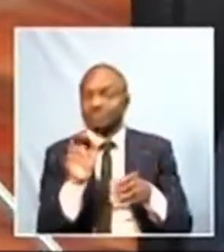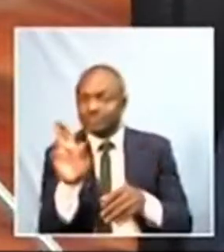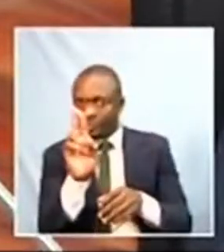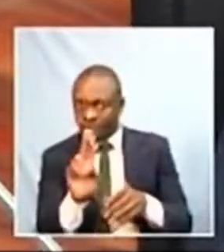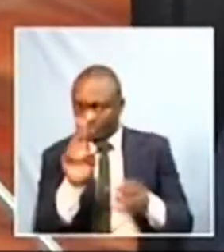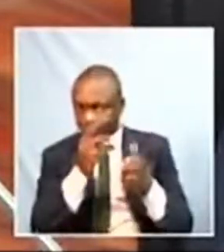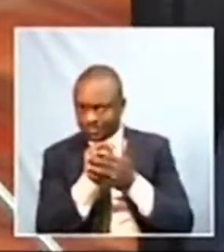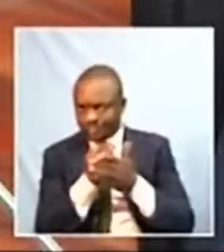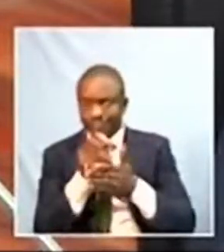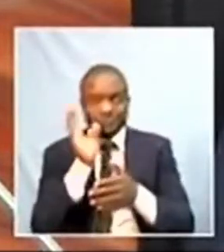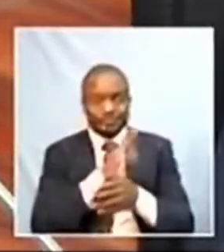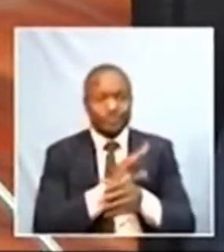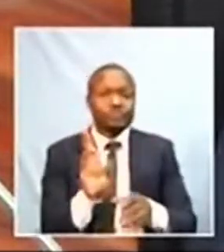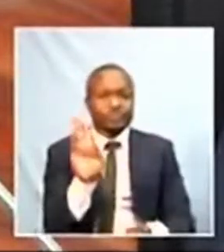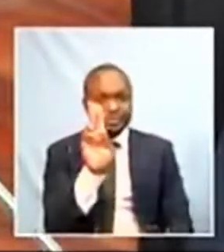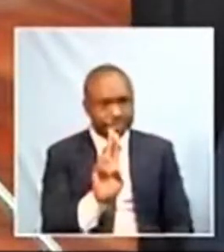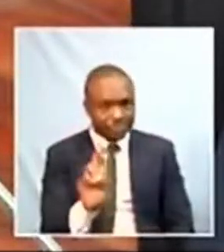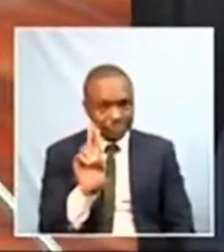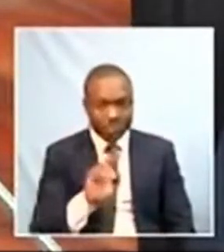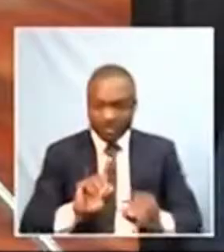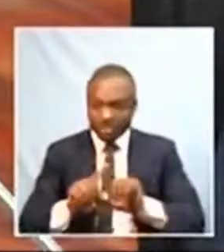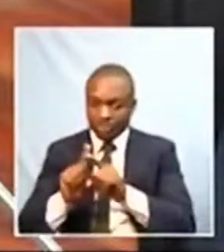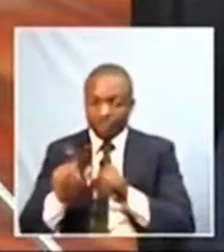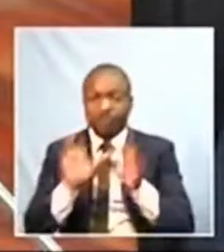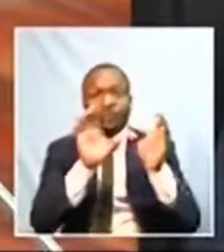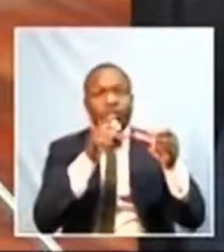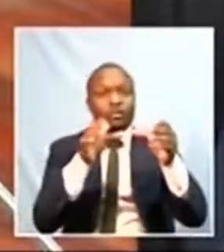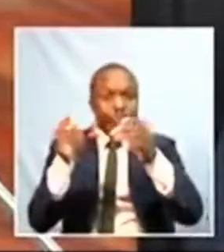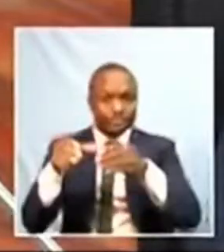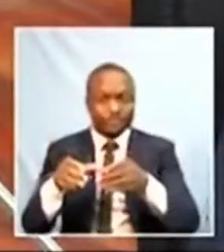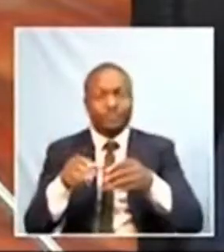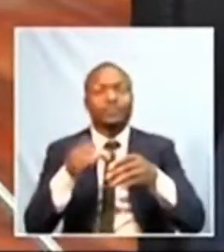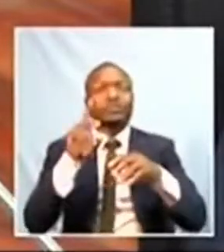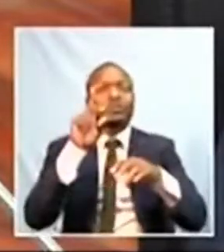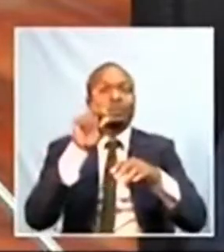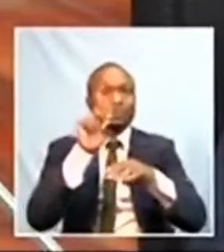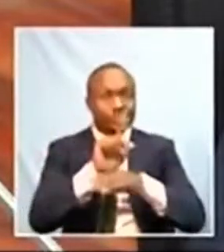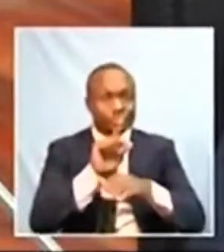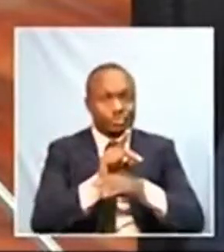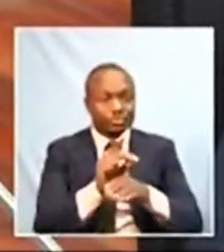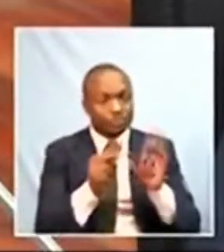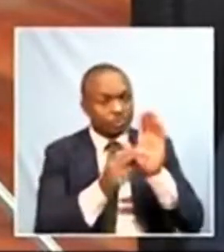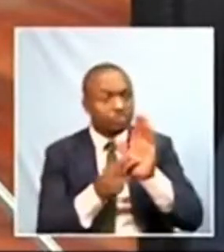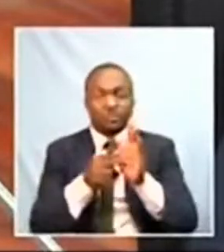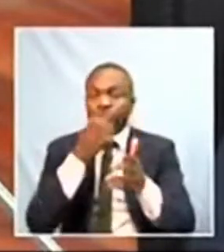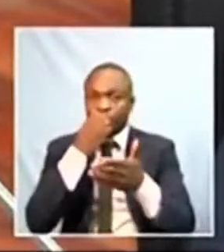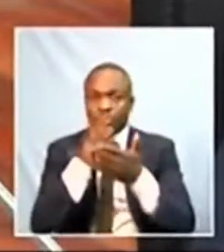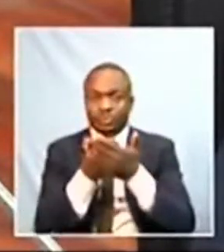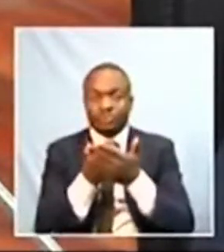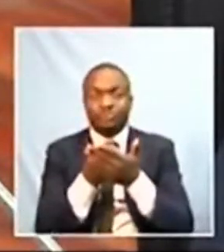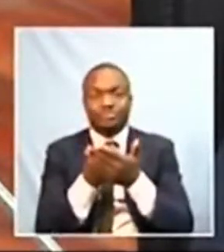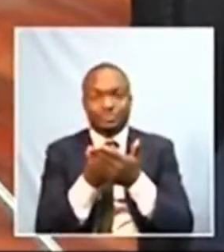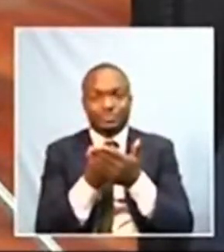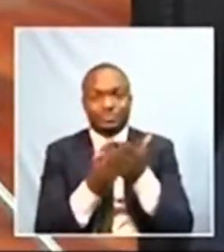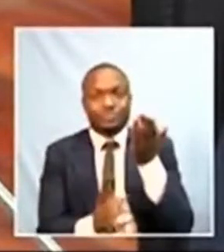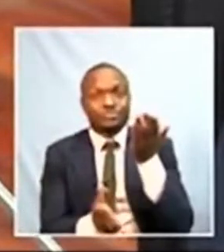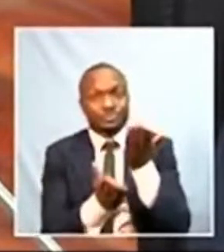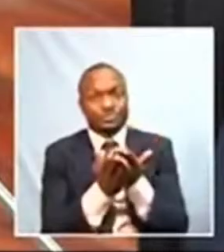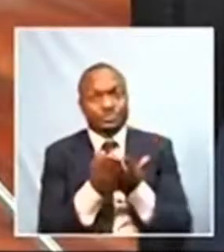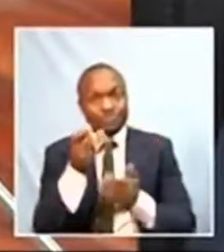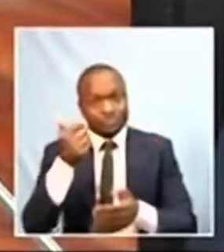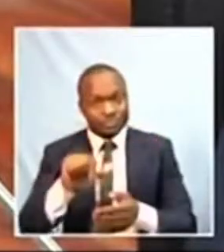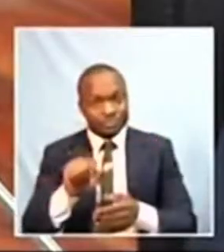funds have since been utilized on various community projects, as evidenced on Appendix 10 for reference. Remedial